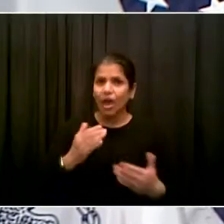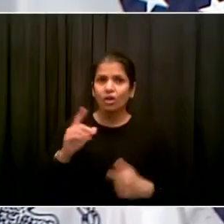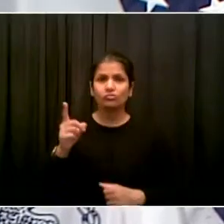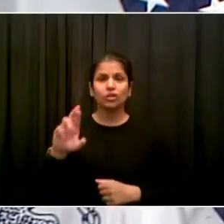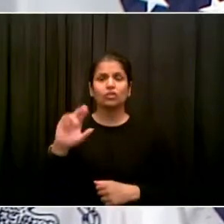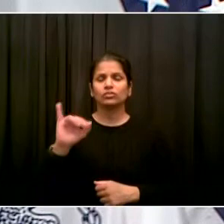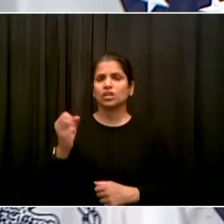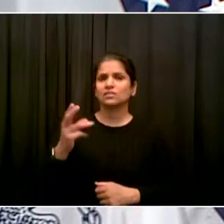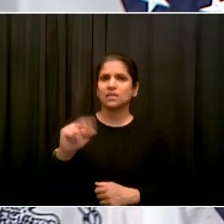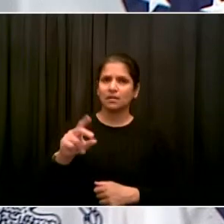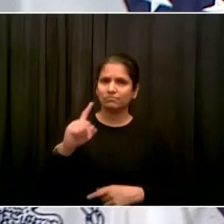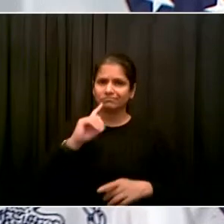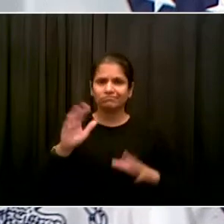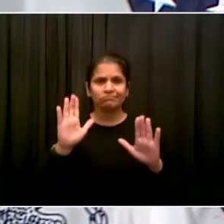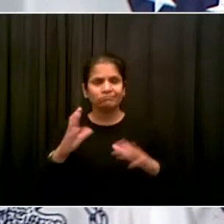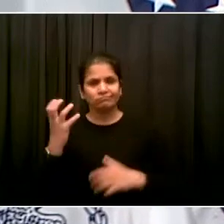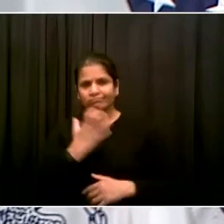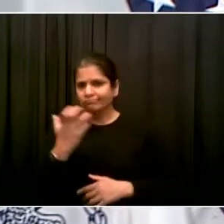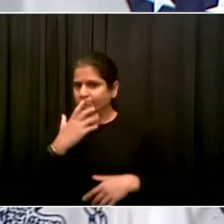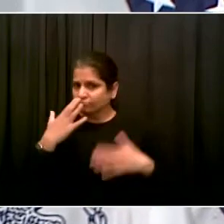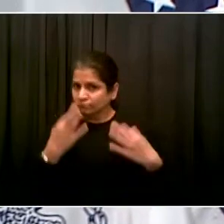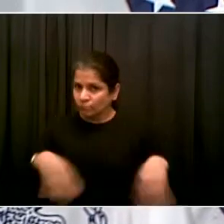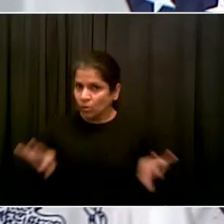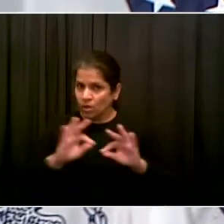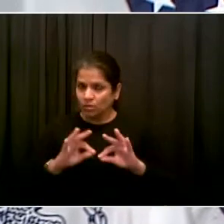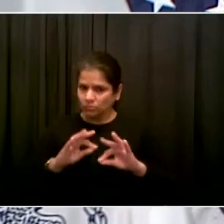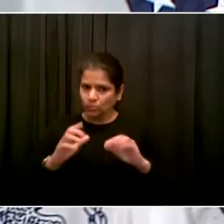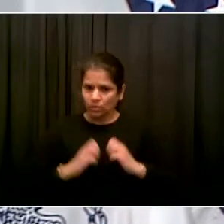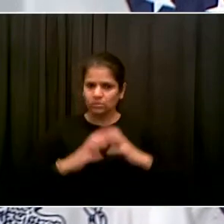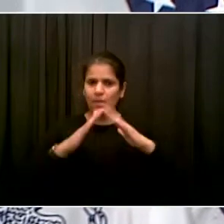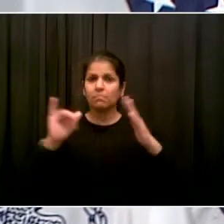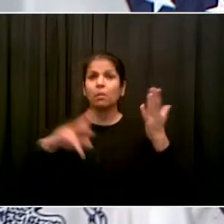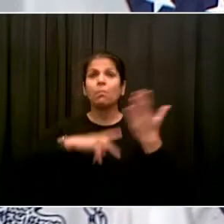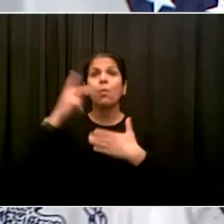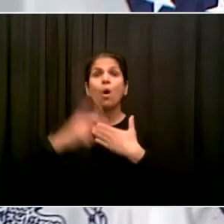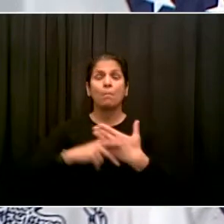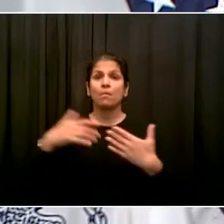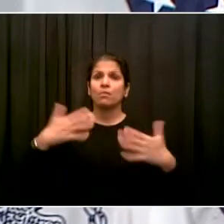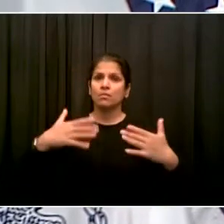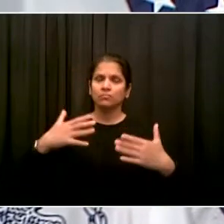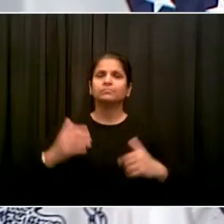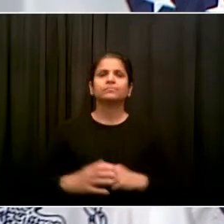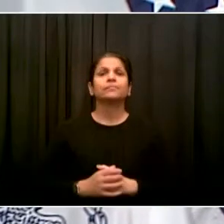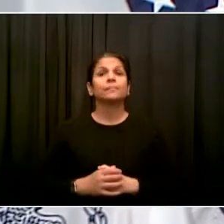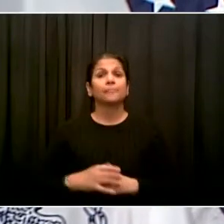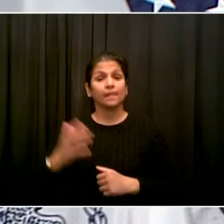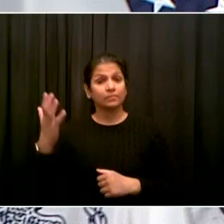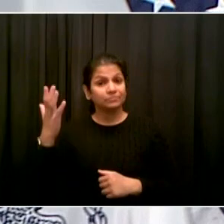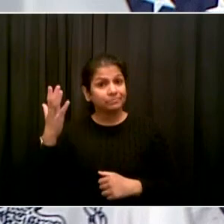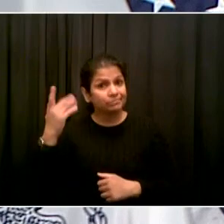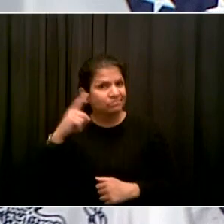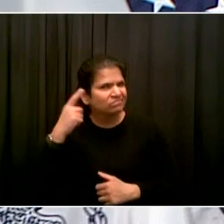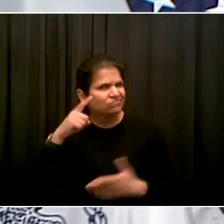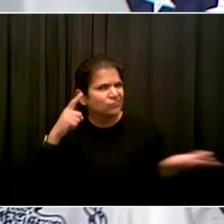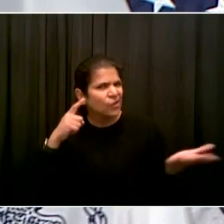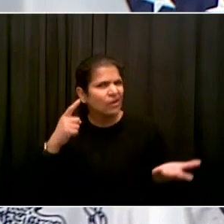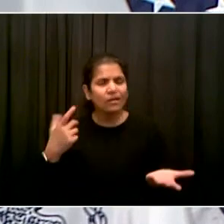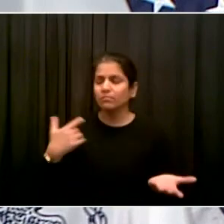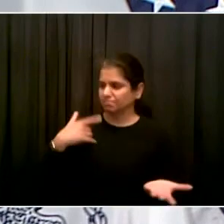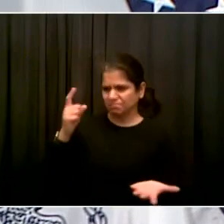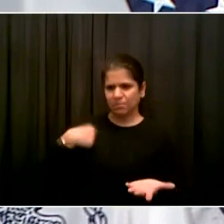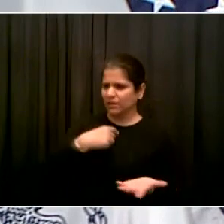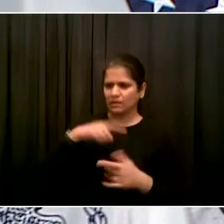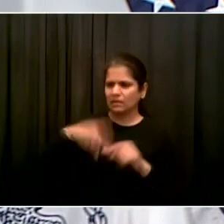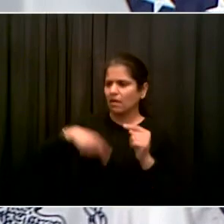and everyone at Test and Trace for this really important work. Look, we got to be there for people. And we're still learning a lot about COVID,